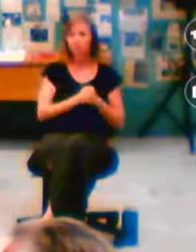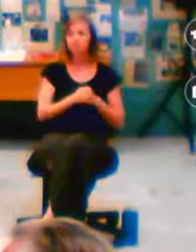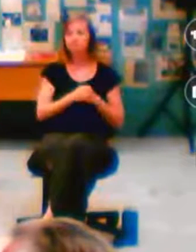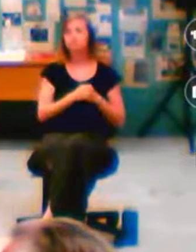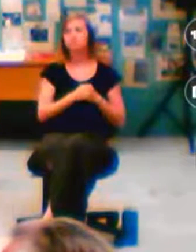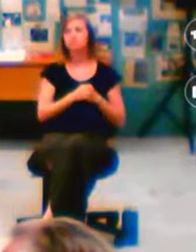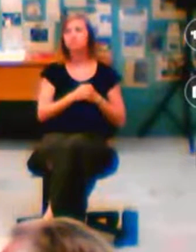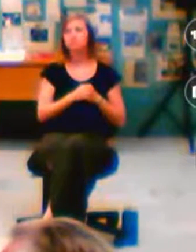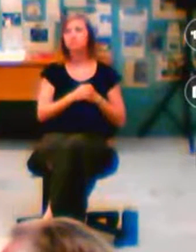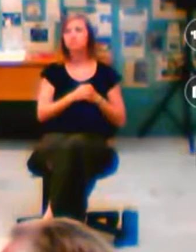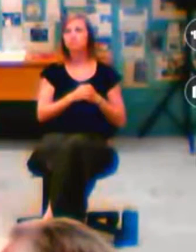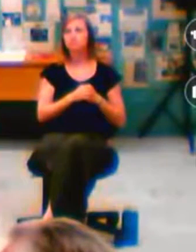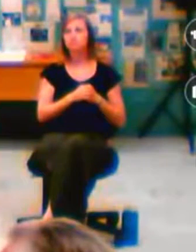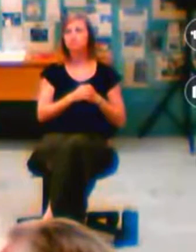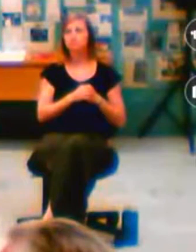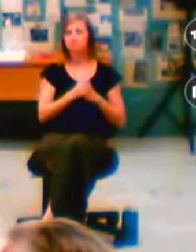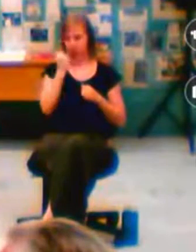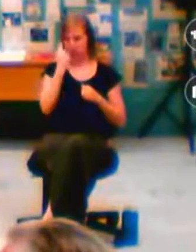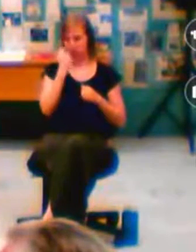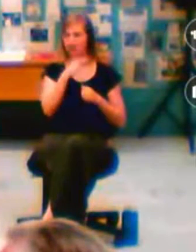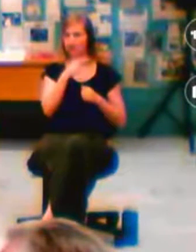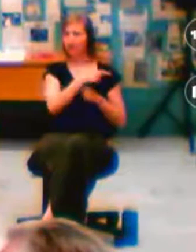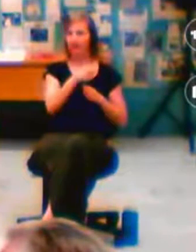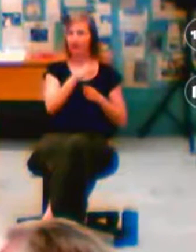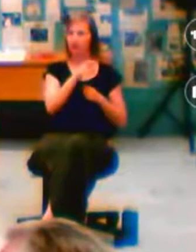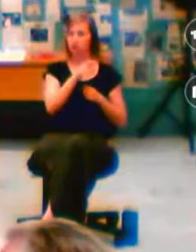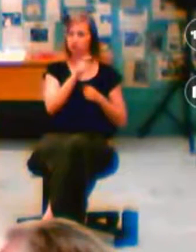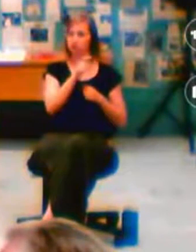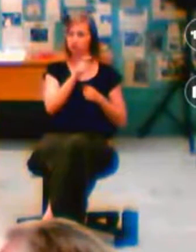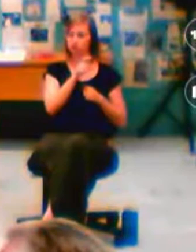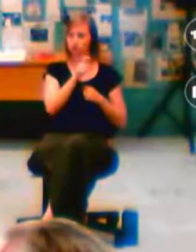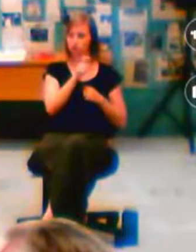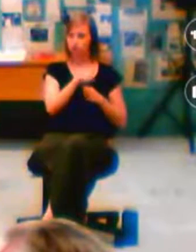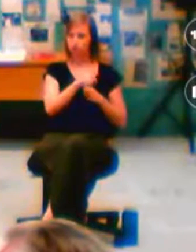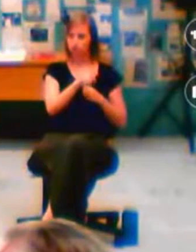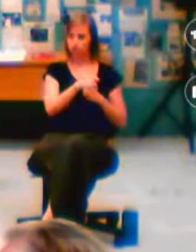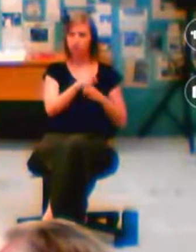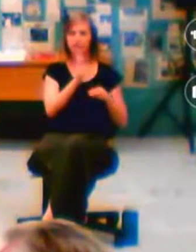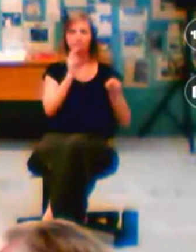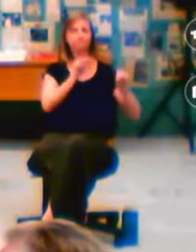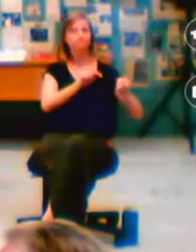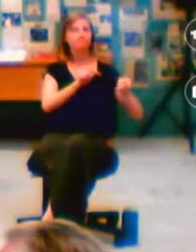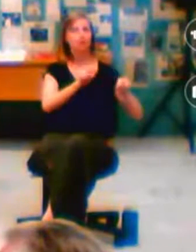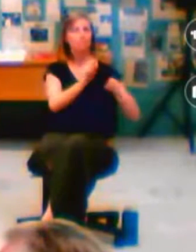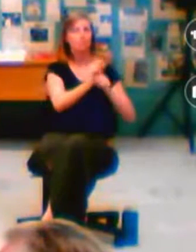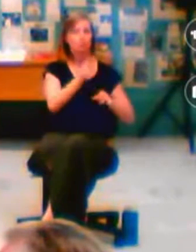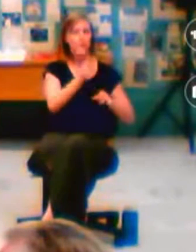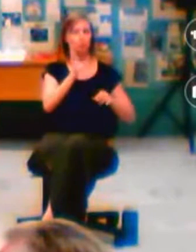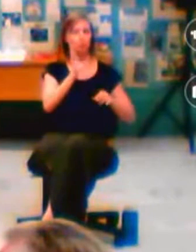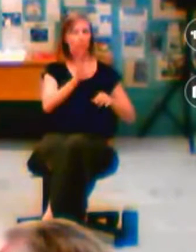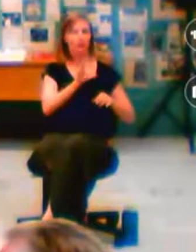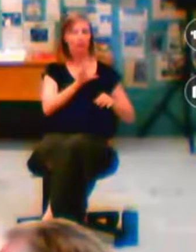The board, I understand, is to be elected. I understand the board will set their own compensation.